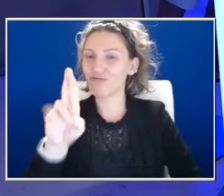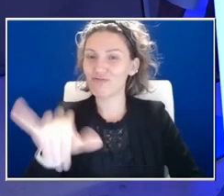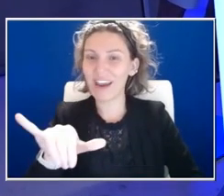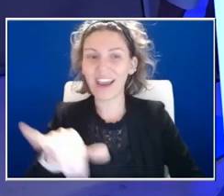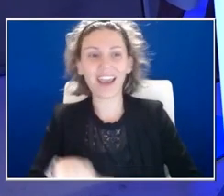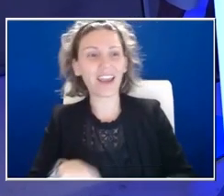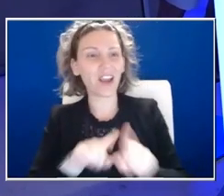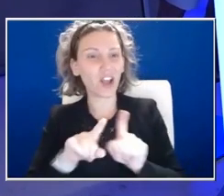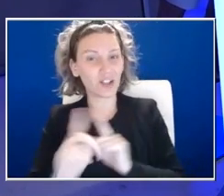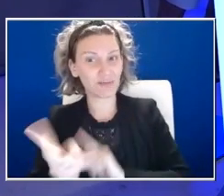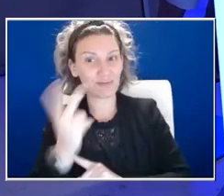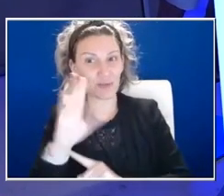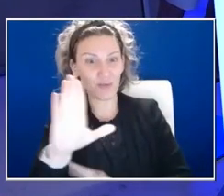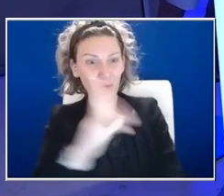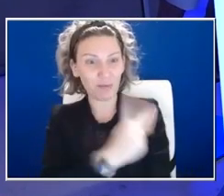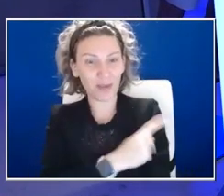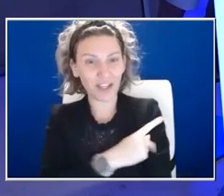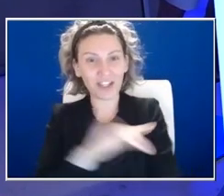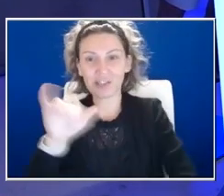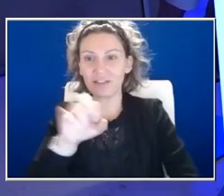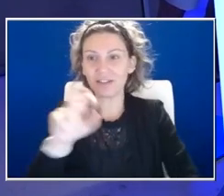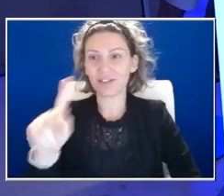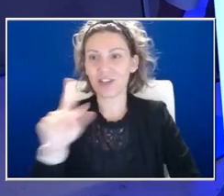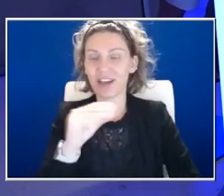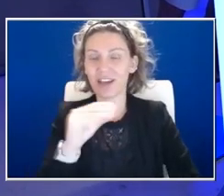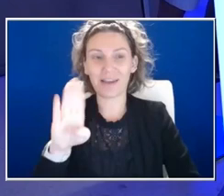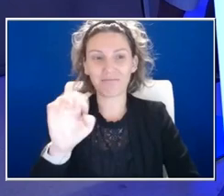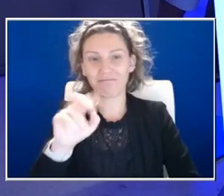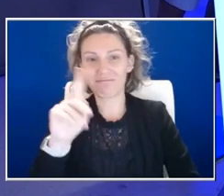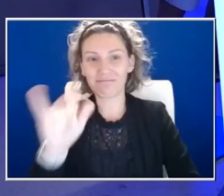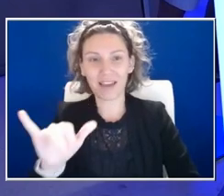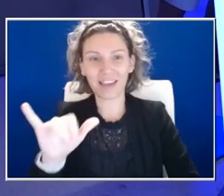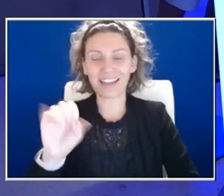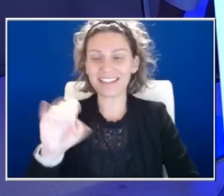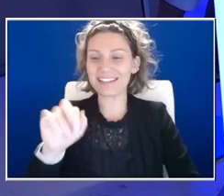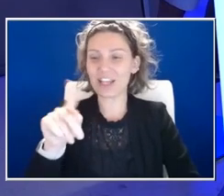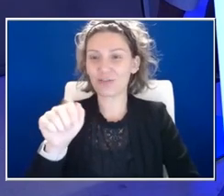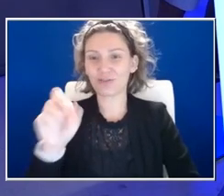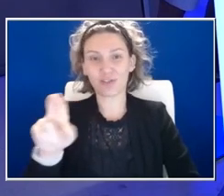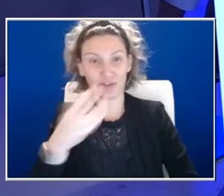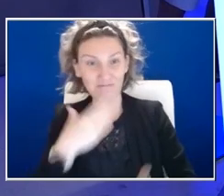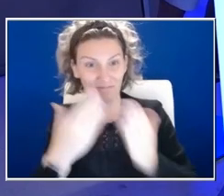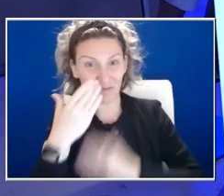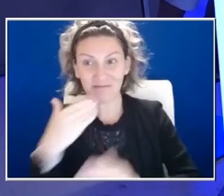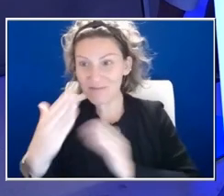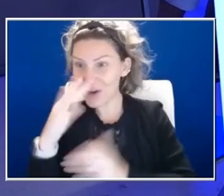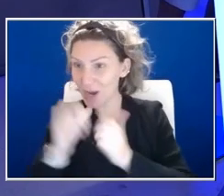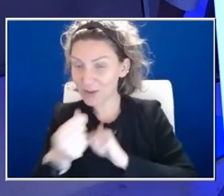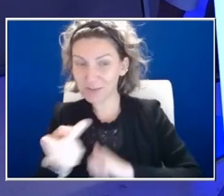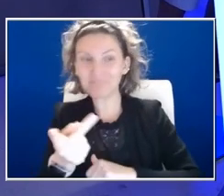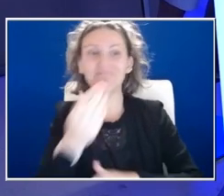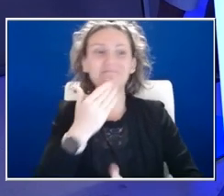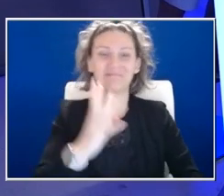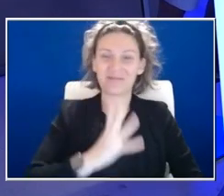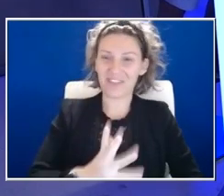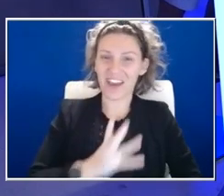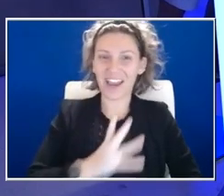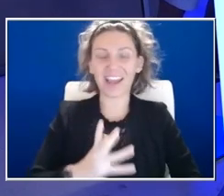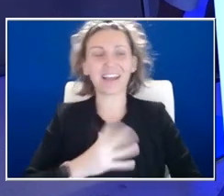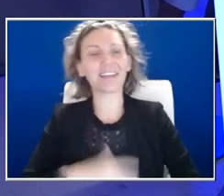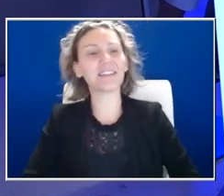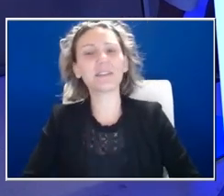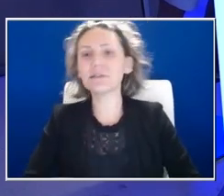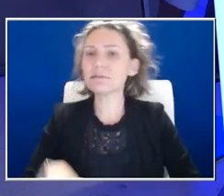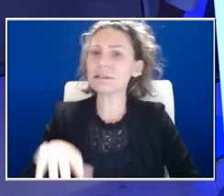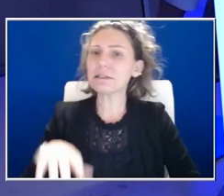her patients, Jack and Becky Seltzer. Hello, how are you? Fine. Good morning, fine. Good to see you fine folks with us today. Dr. McCray, let's just